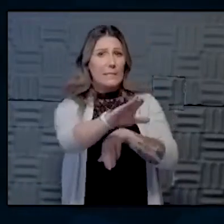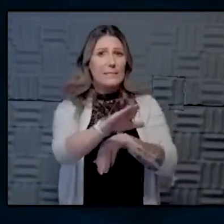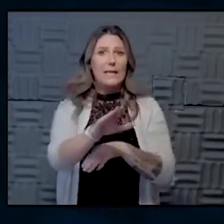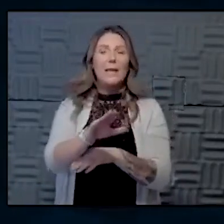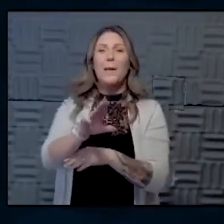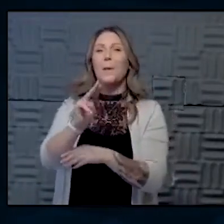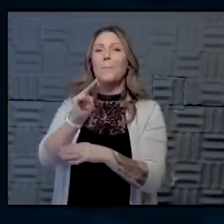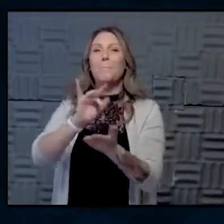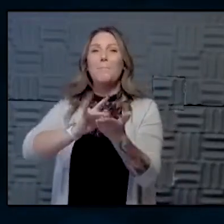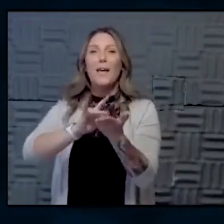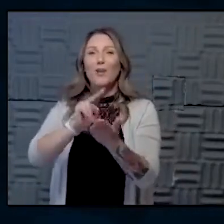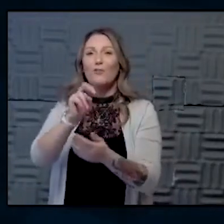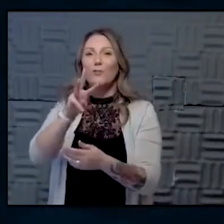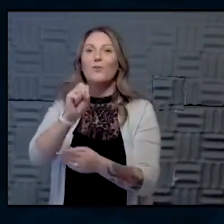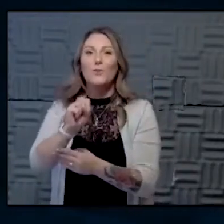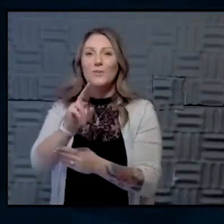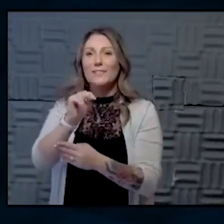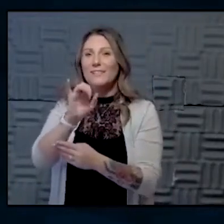at